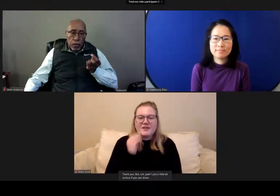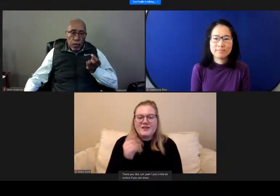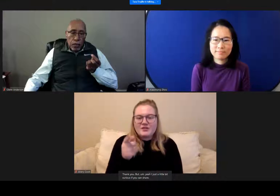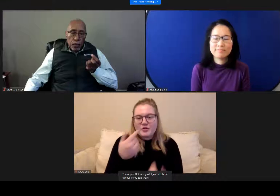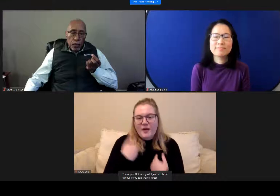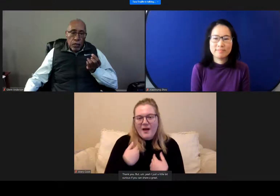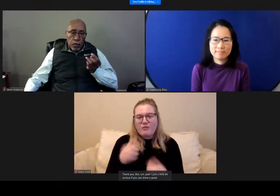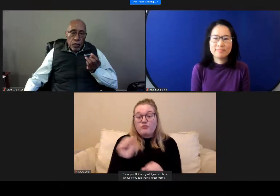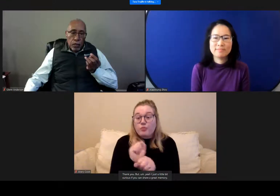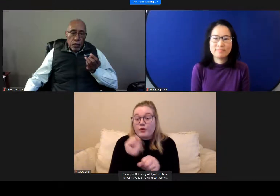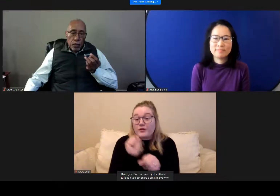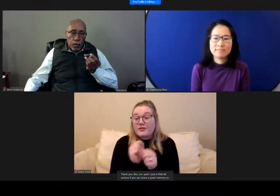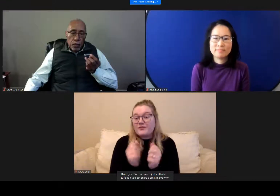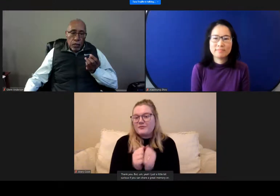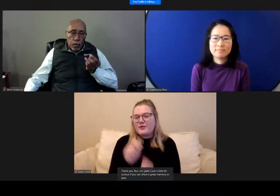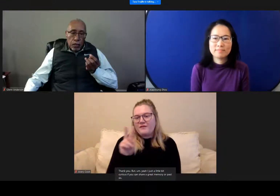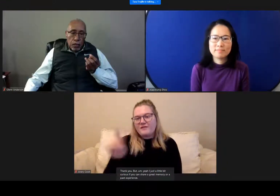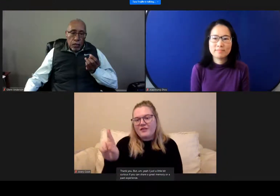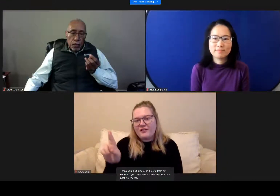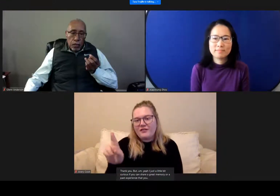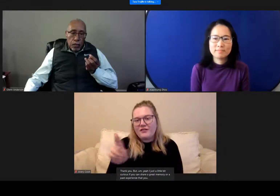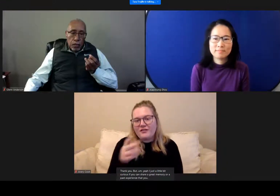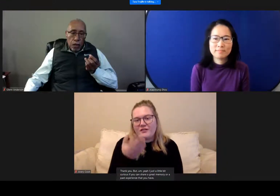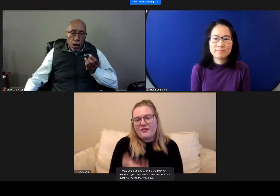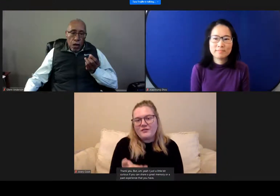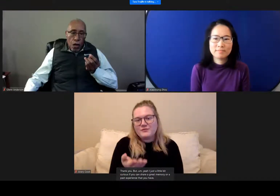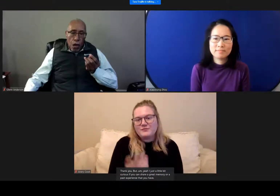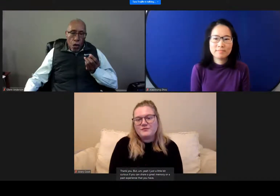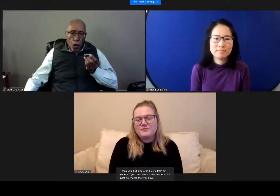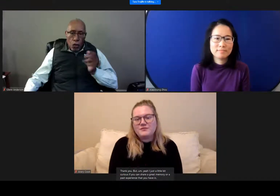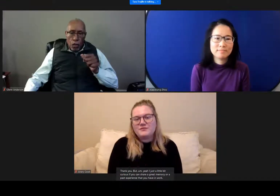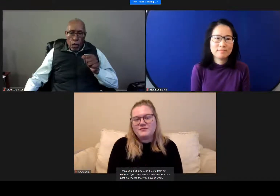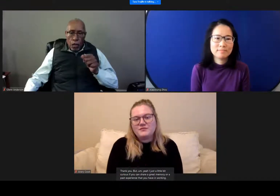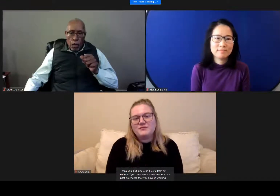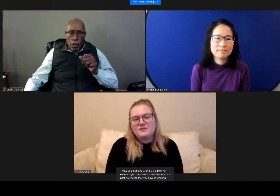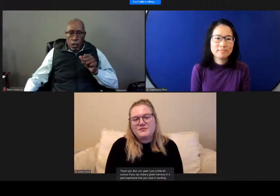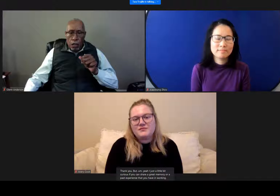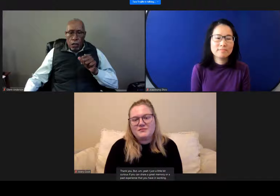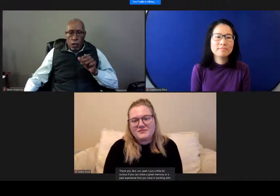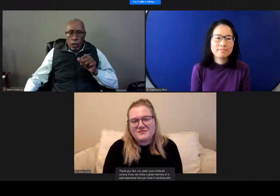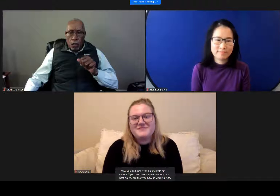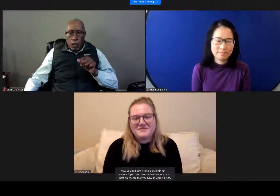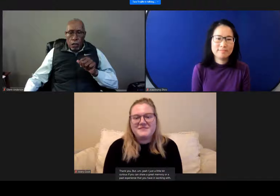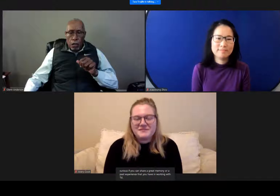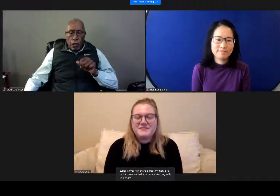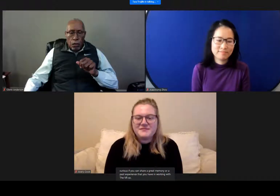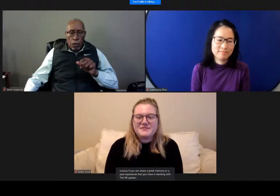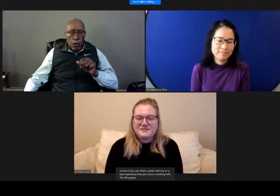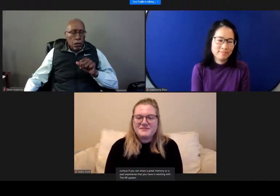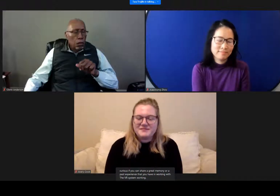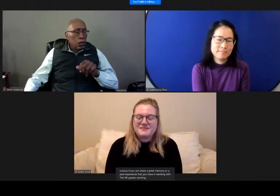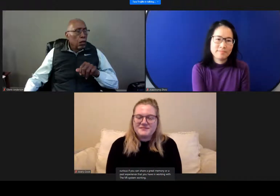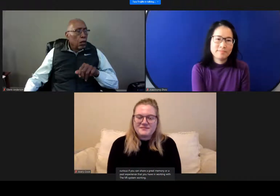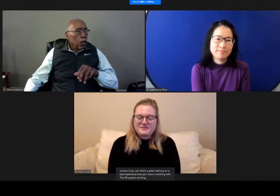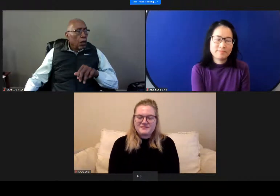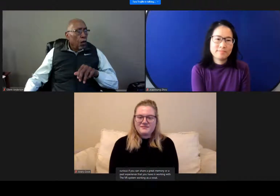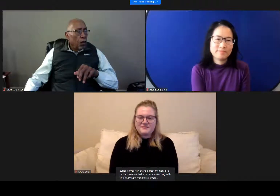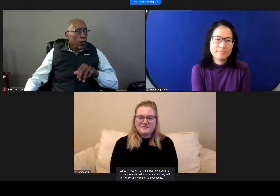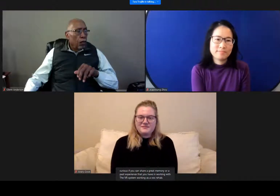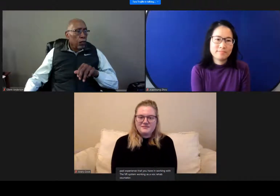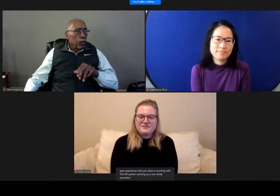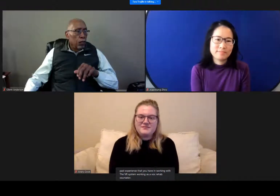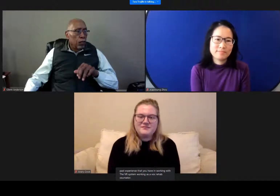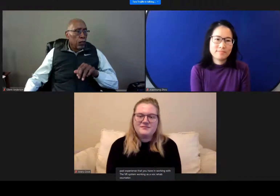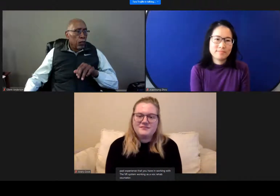a great memory or a past experience that you have in working with the VR system, working as a voc rehab